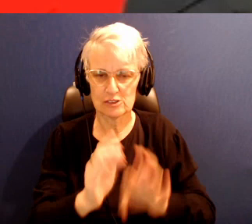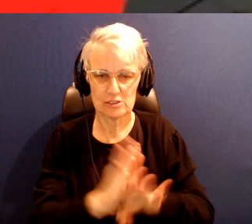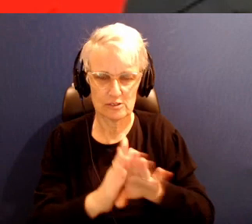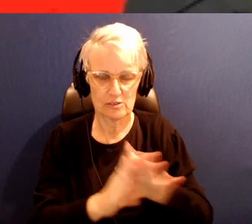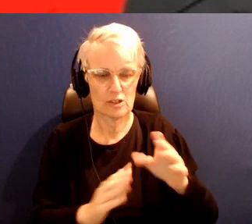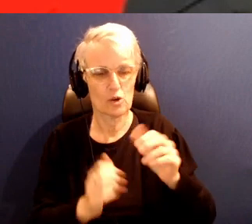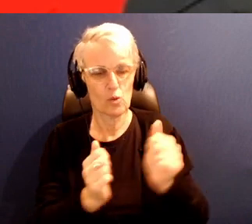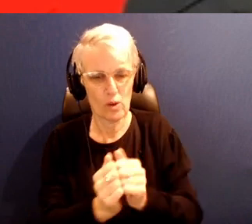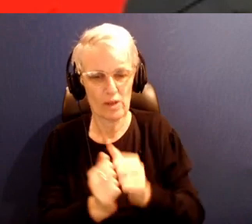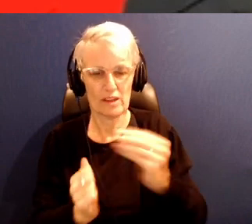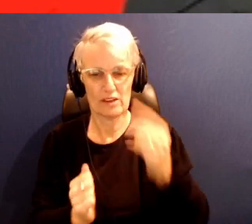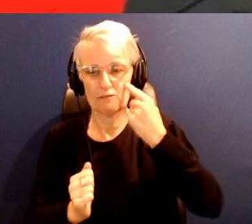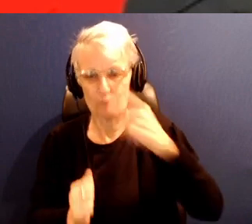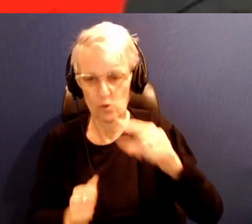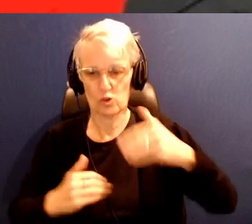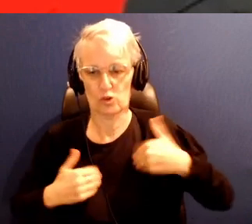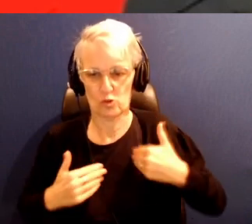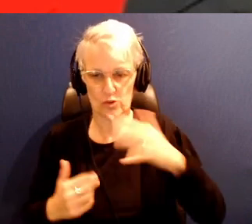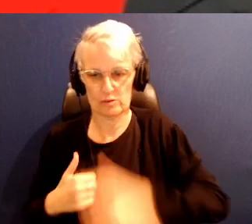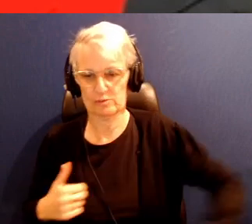with and for youth in Canada.